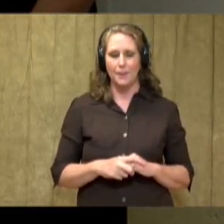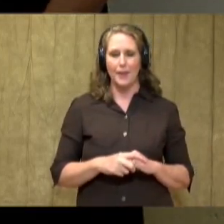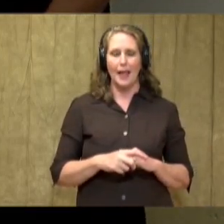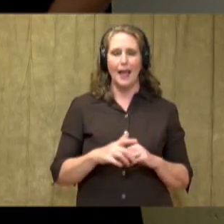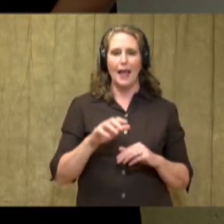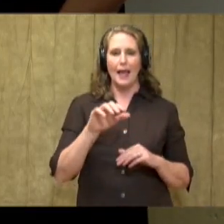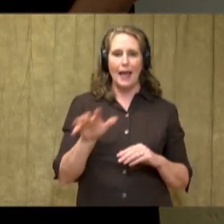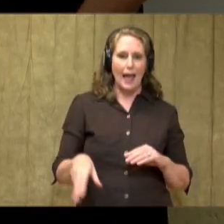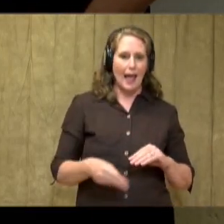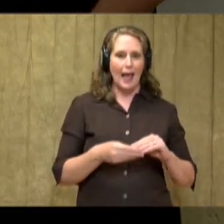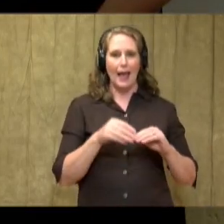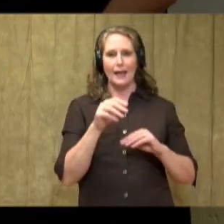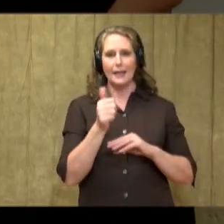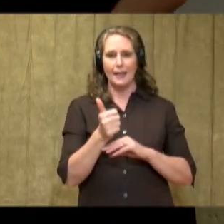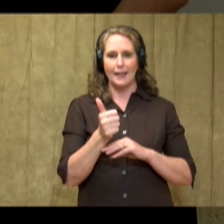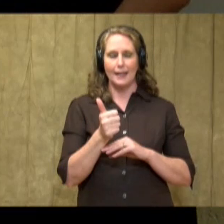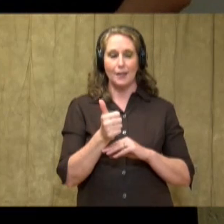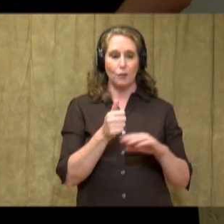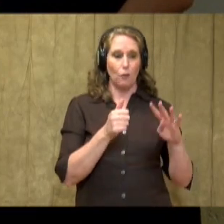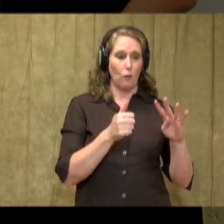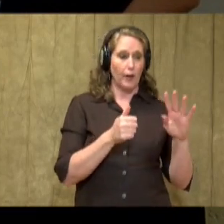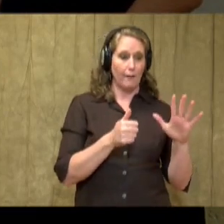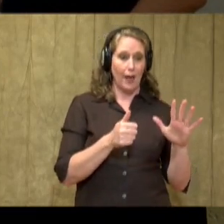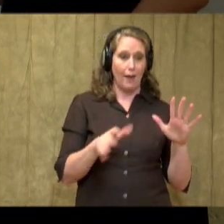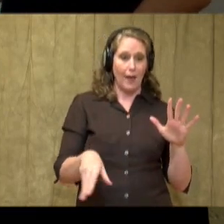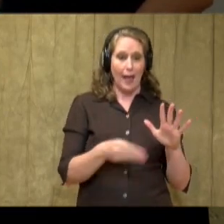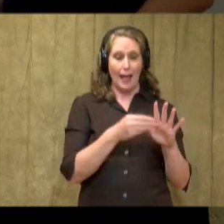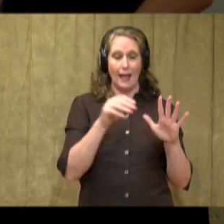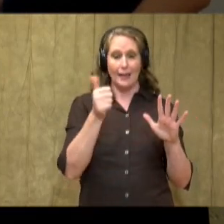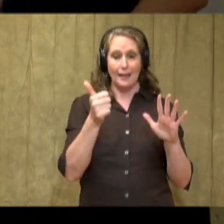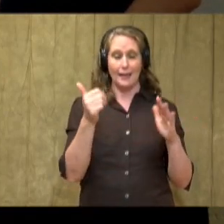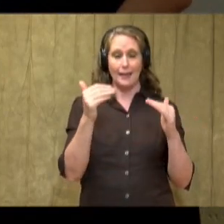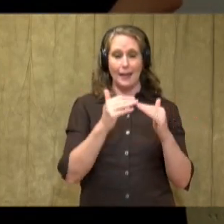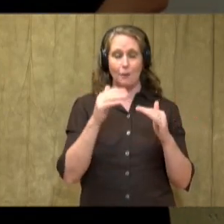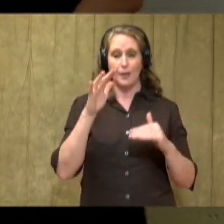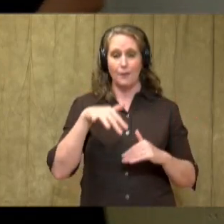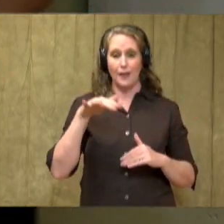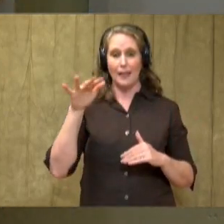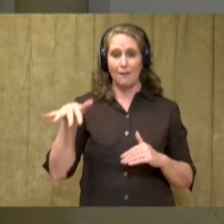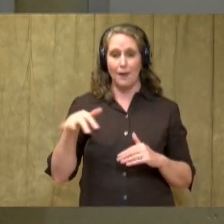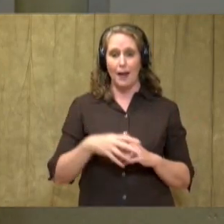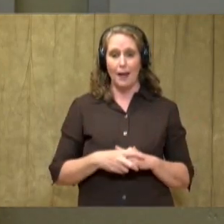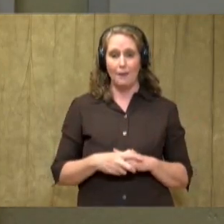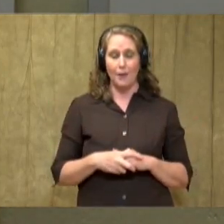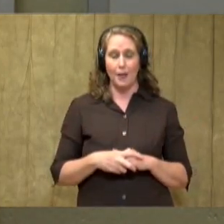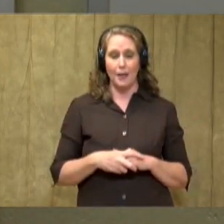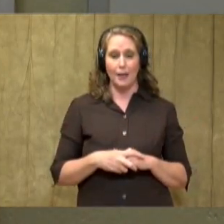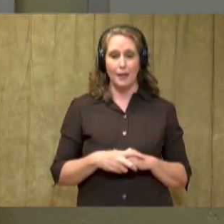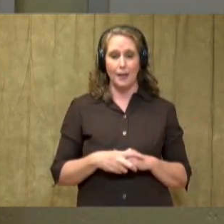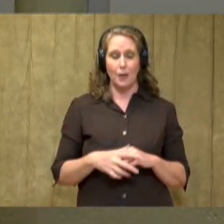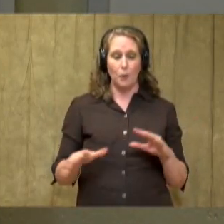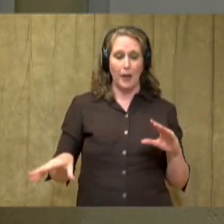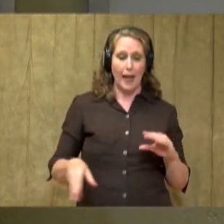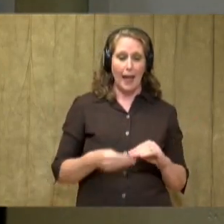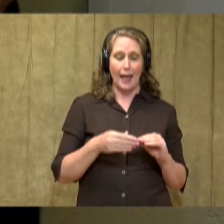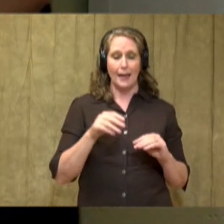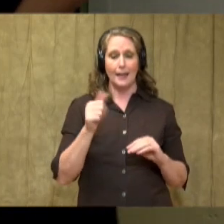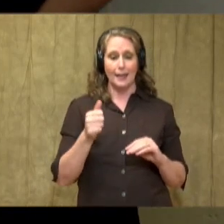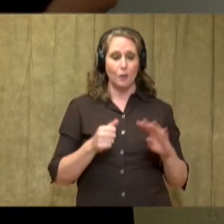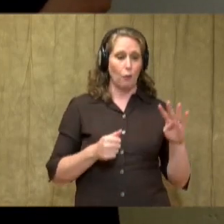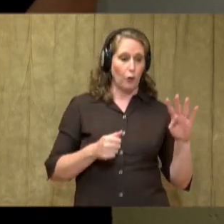10 more than 45 is 55. We added a 10 to